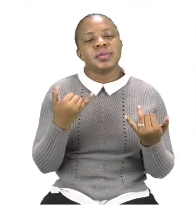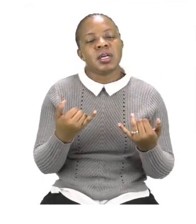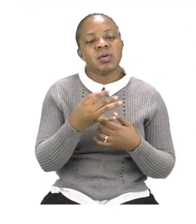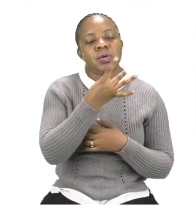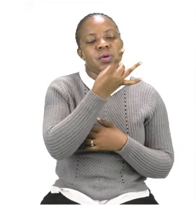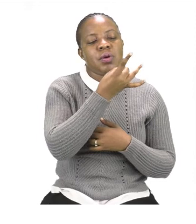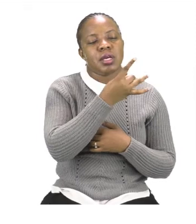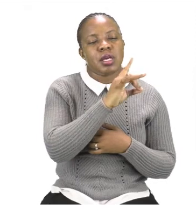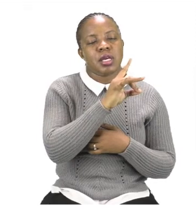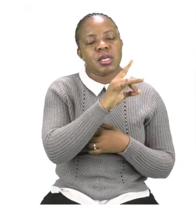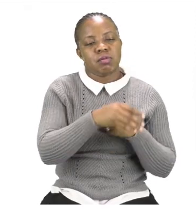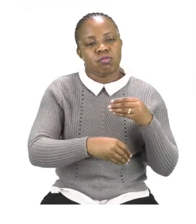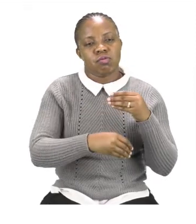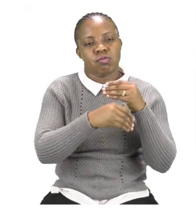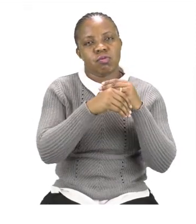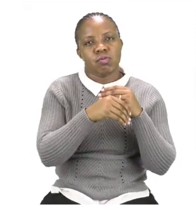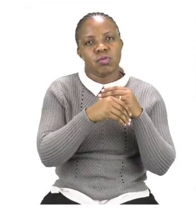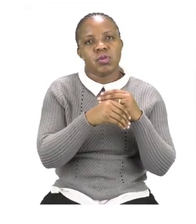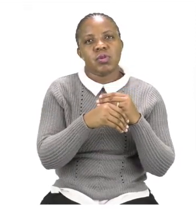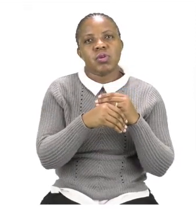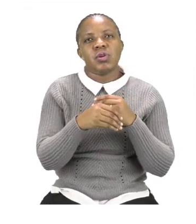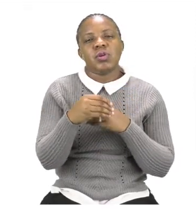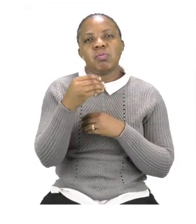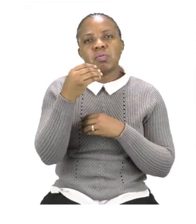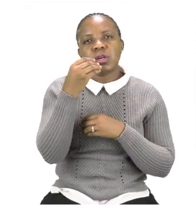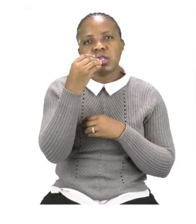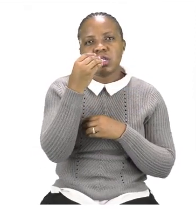say answer minus 3.